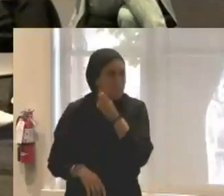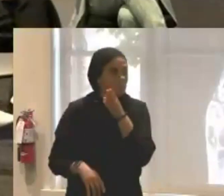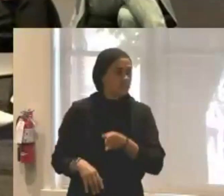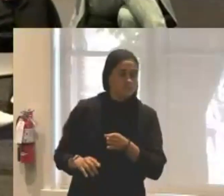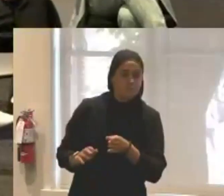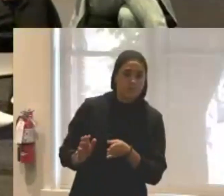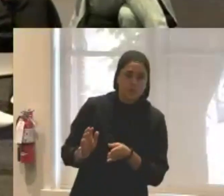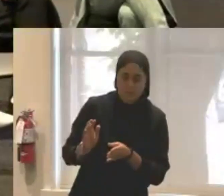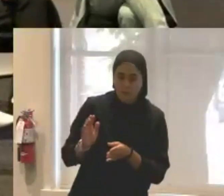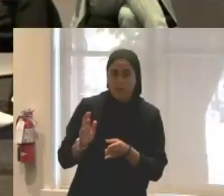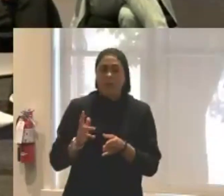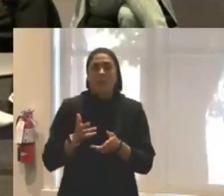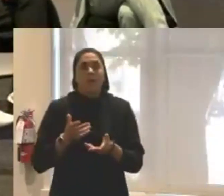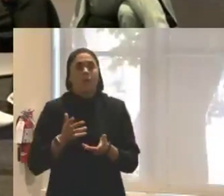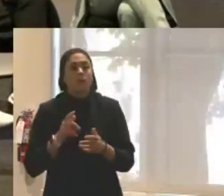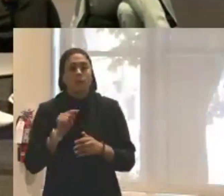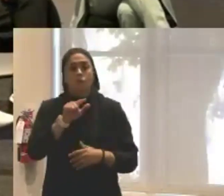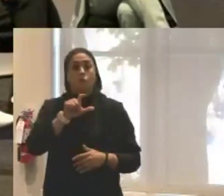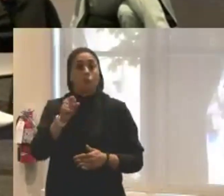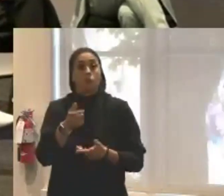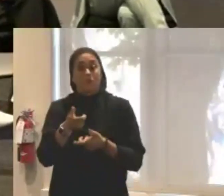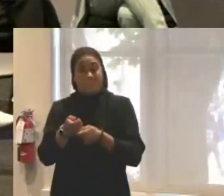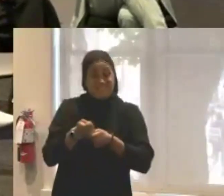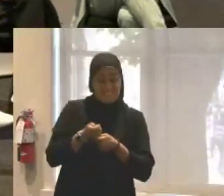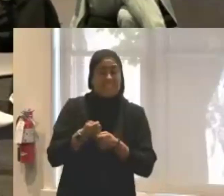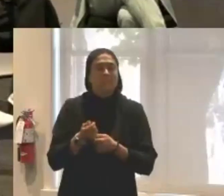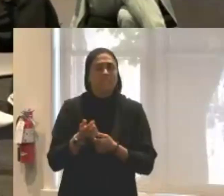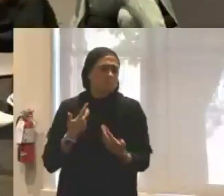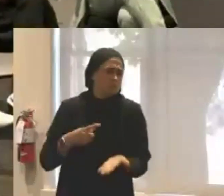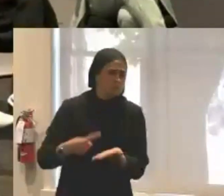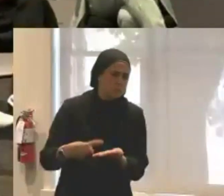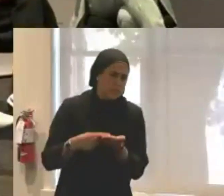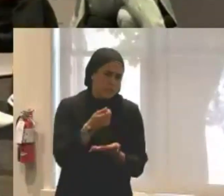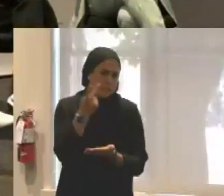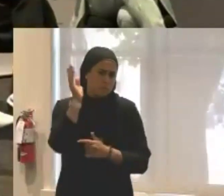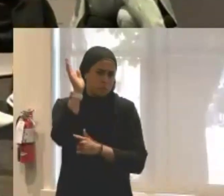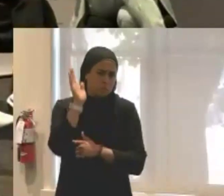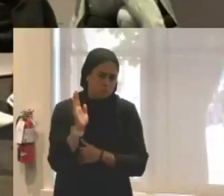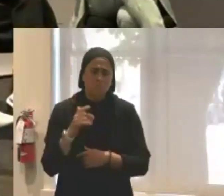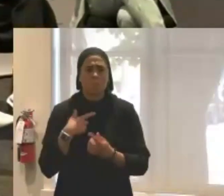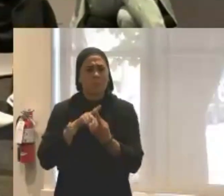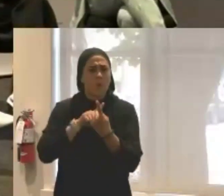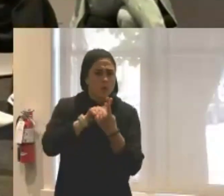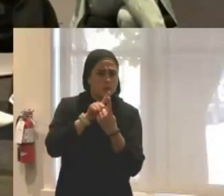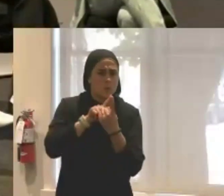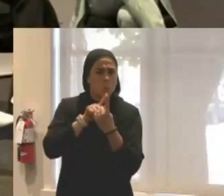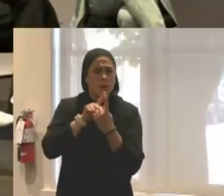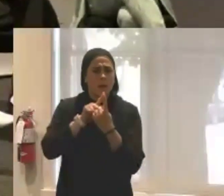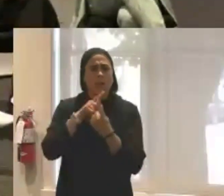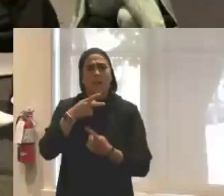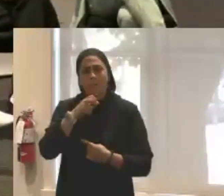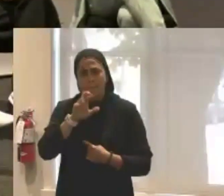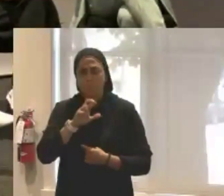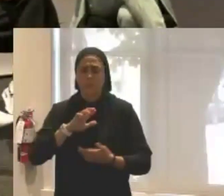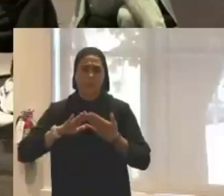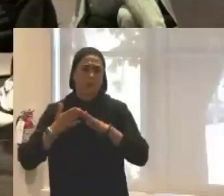So for us, when it comes to engagement tools, I've already covered several of our key practices and tools that we use, such as our one-to-one peer mentorship,